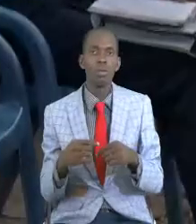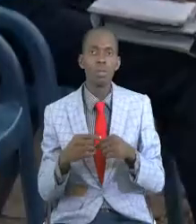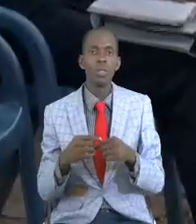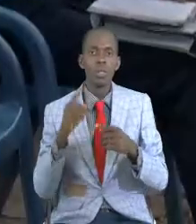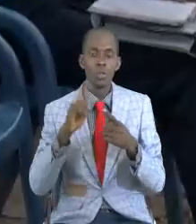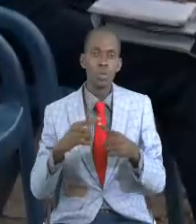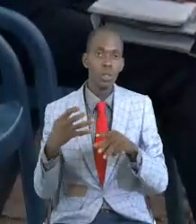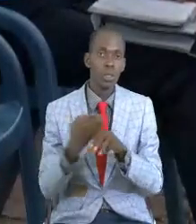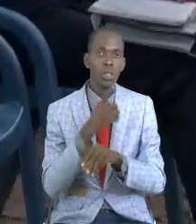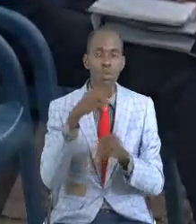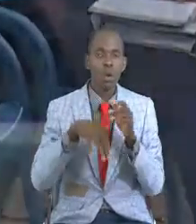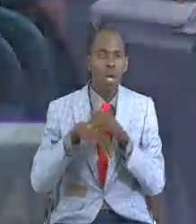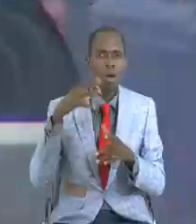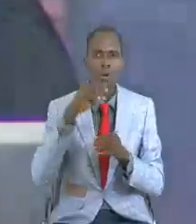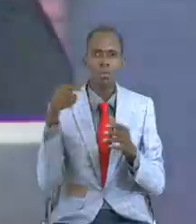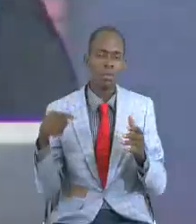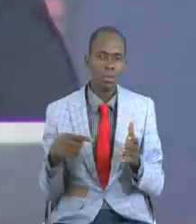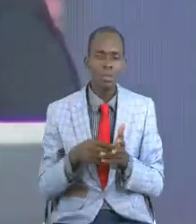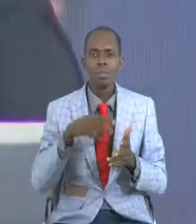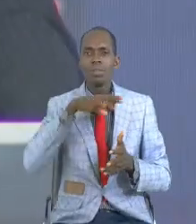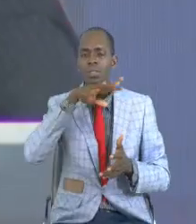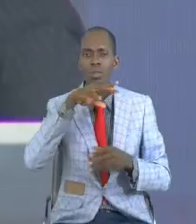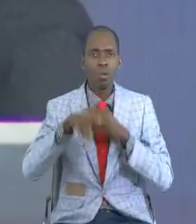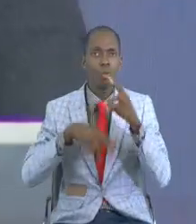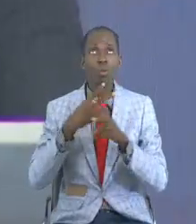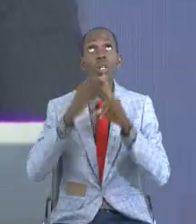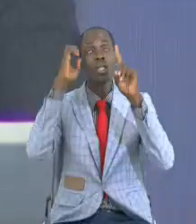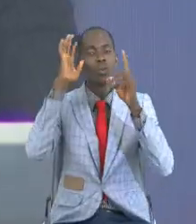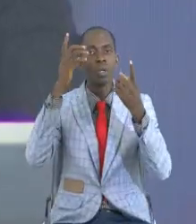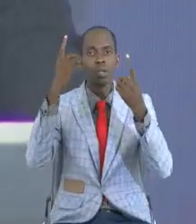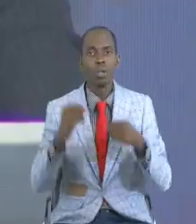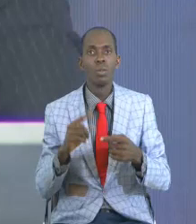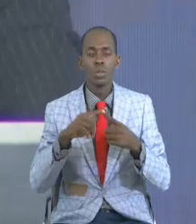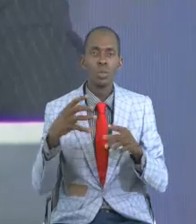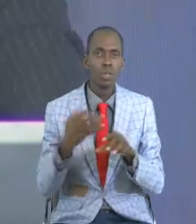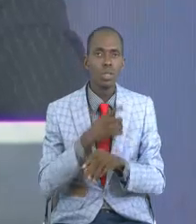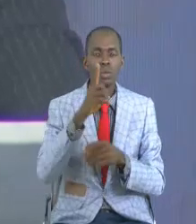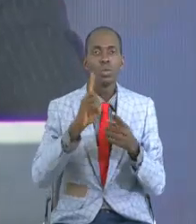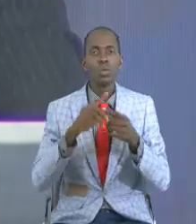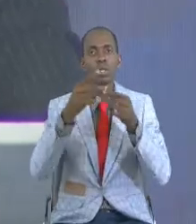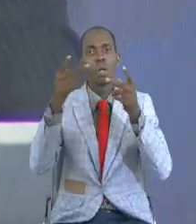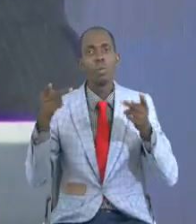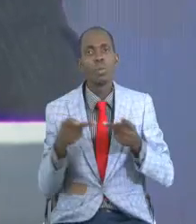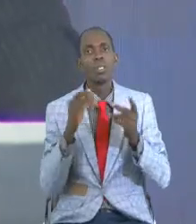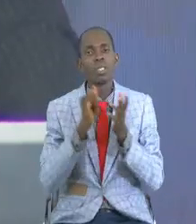you out of this dusty world, he will come. To take you to the place he has prepared for